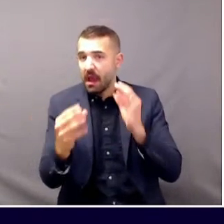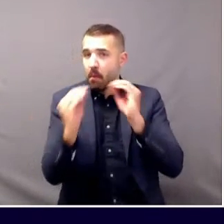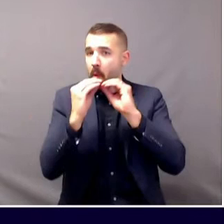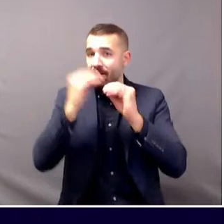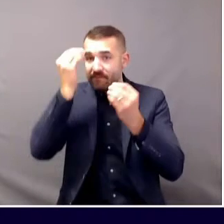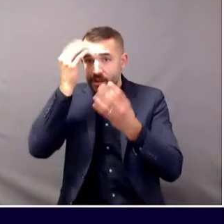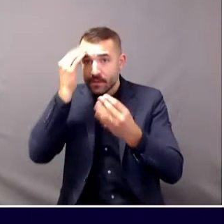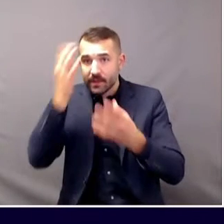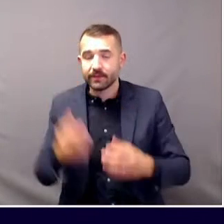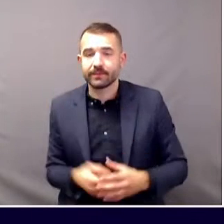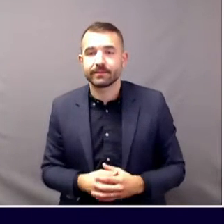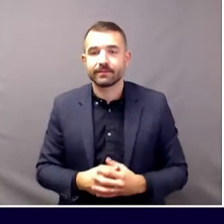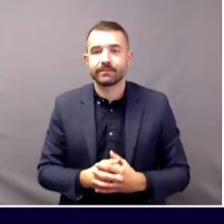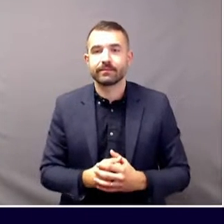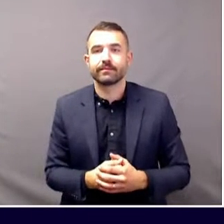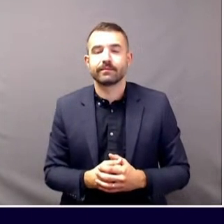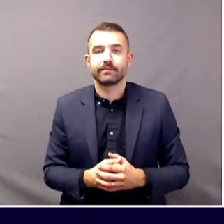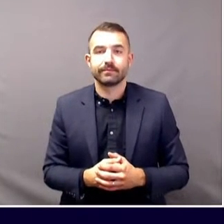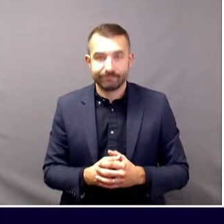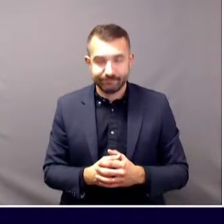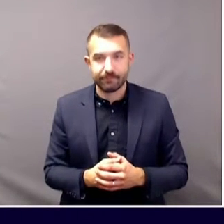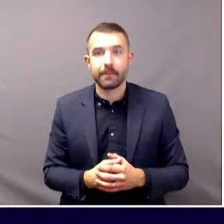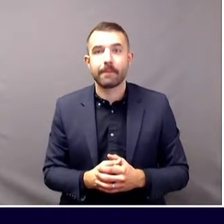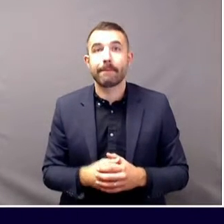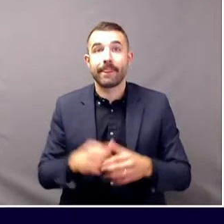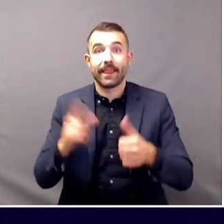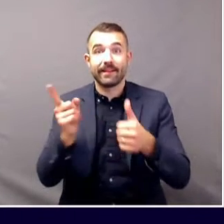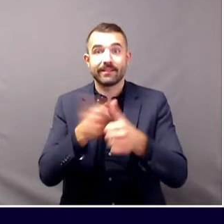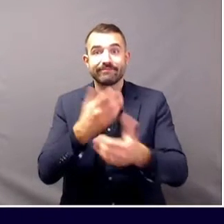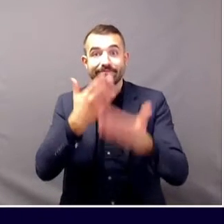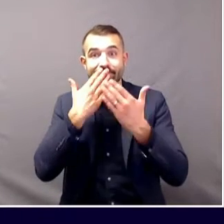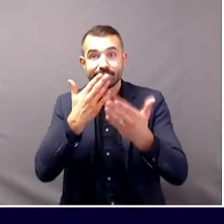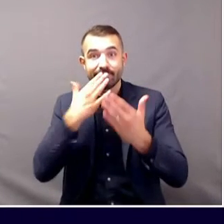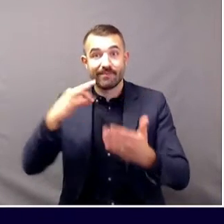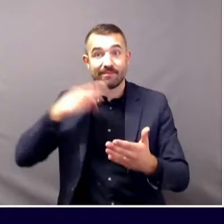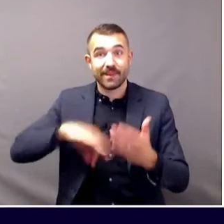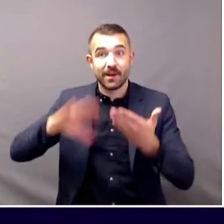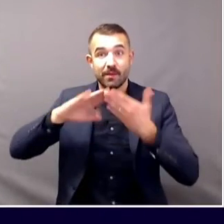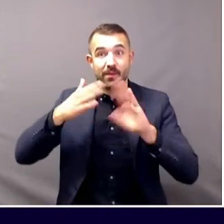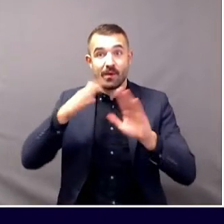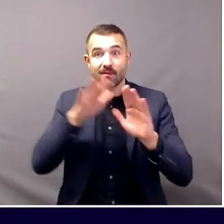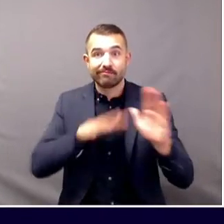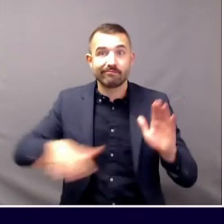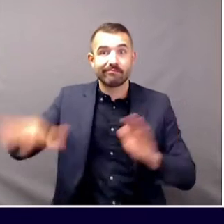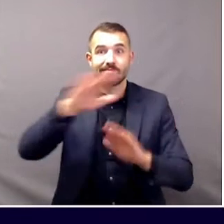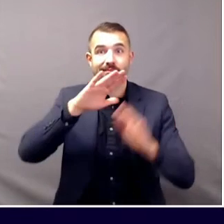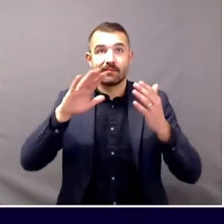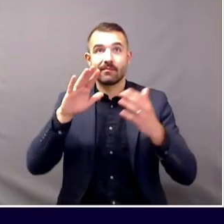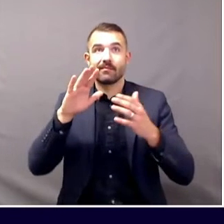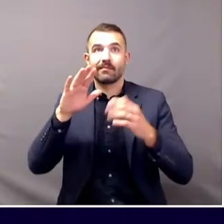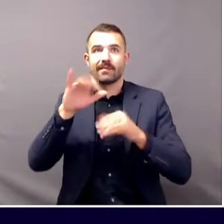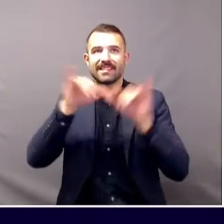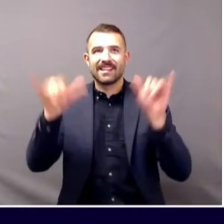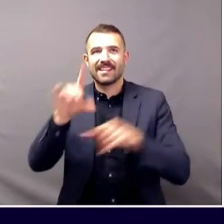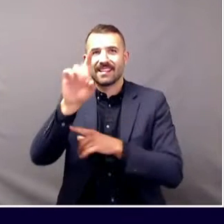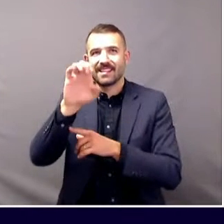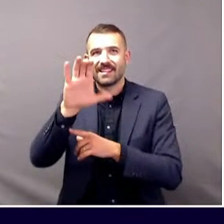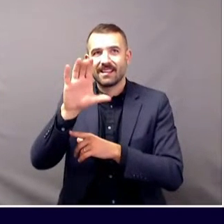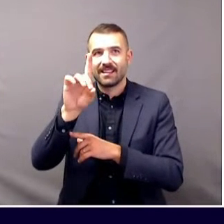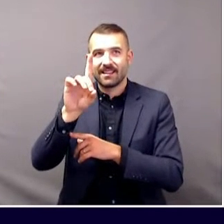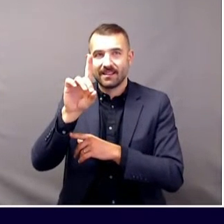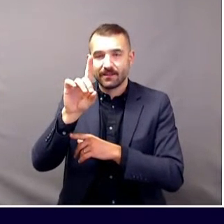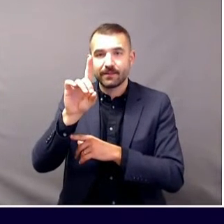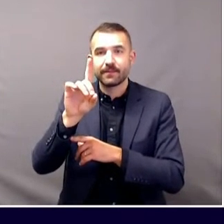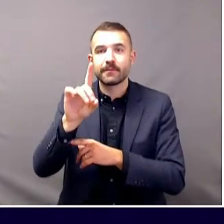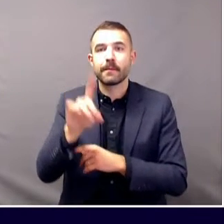giving thanks to the Maine Community College System, the Department of Economic and Community Development. Many of the different trade associations throughout